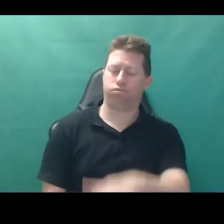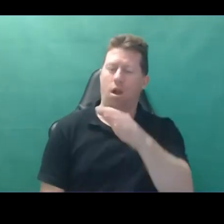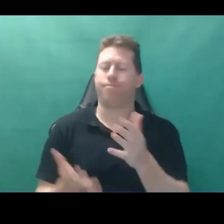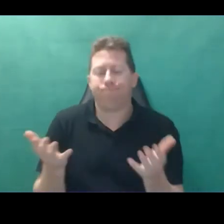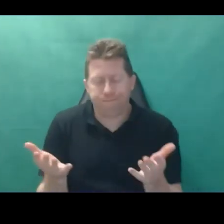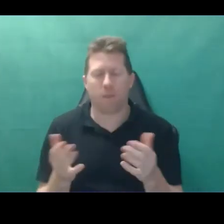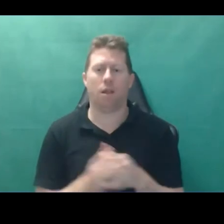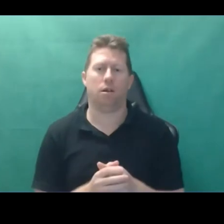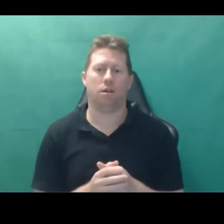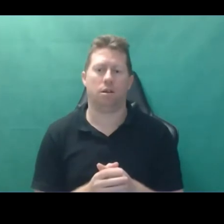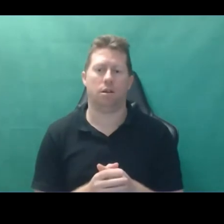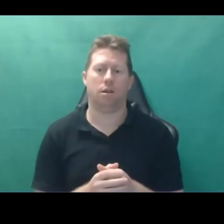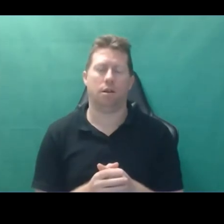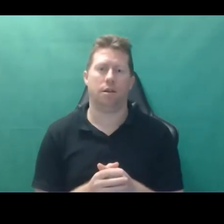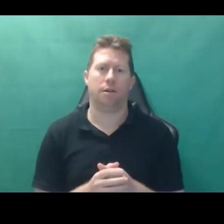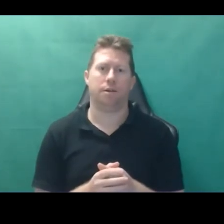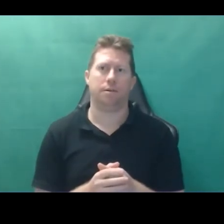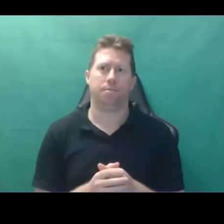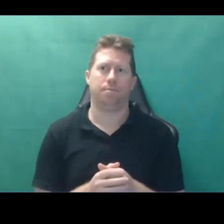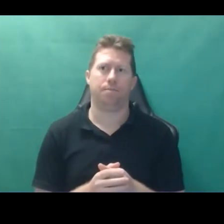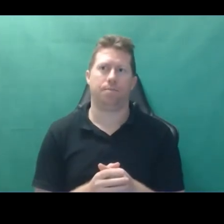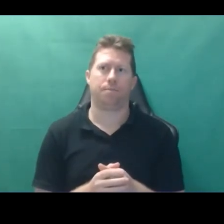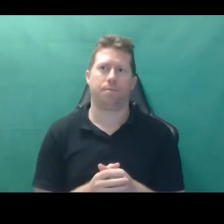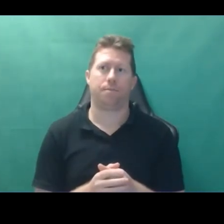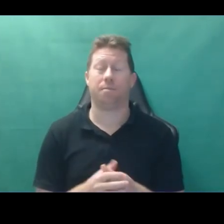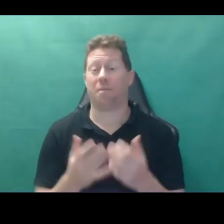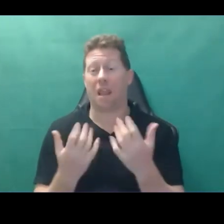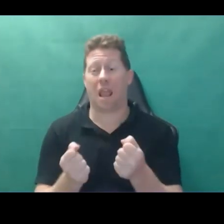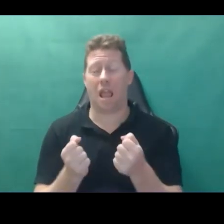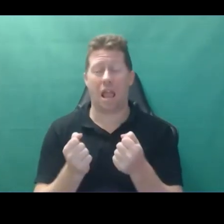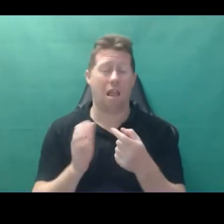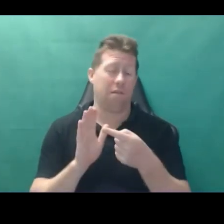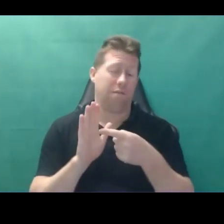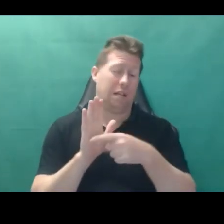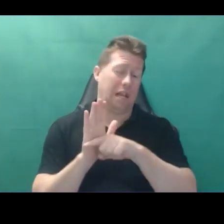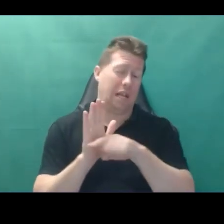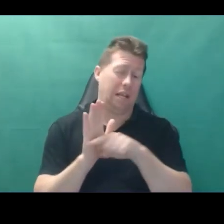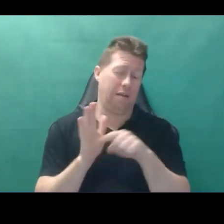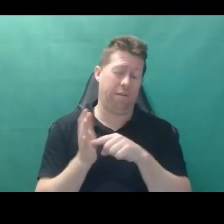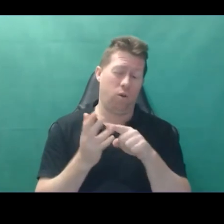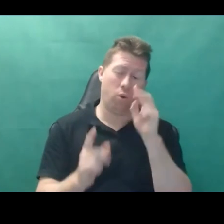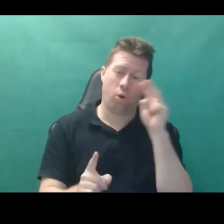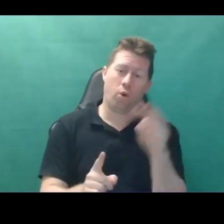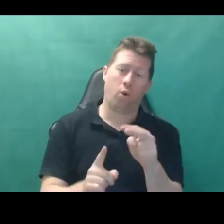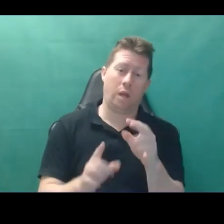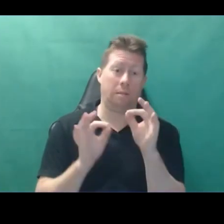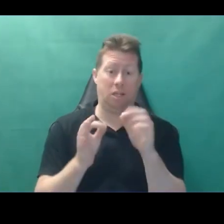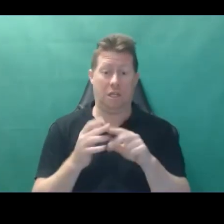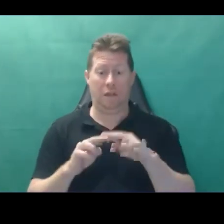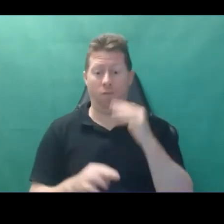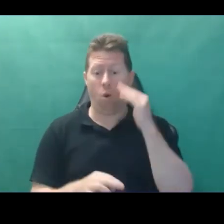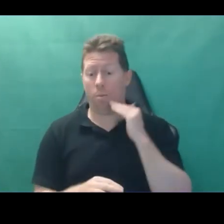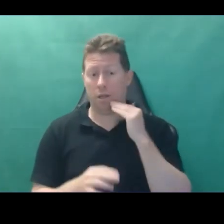downsides to, um, to that, that view in, in that, which particularly affected a woman. If there's something wrong